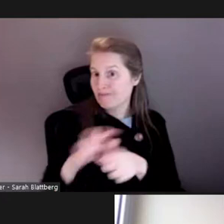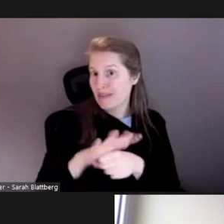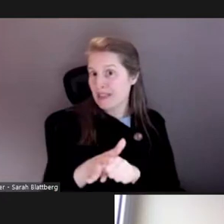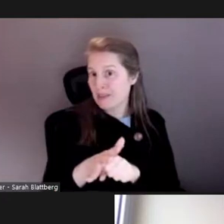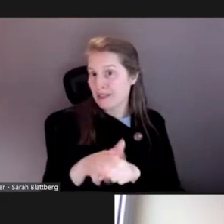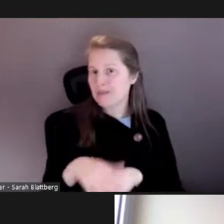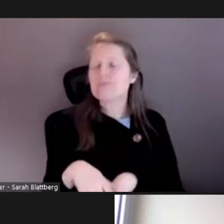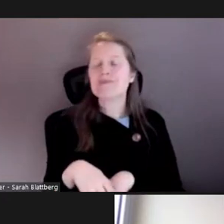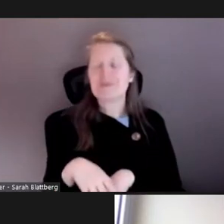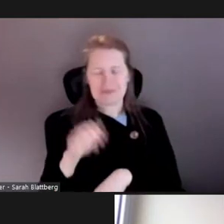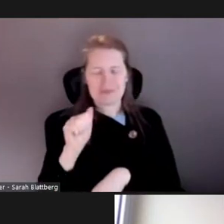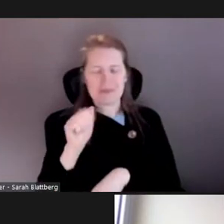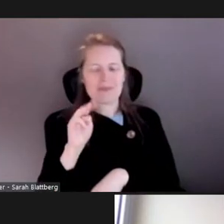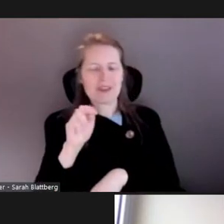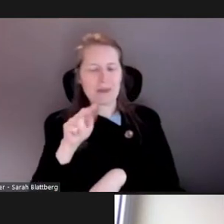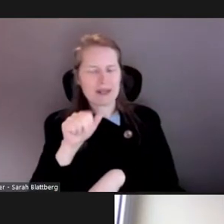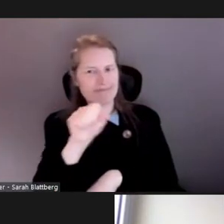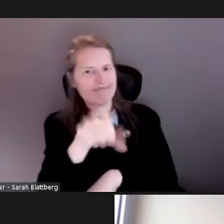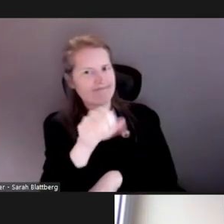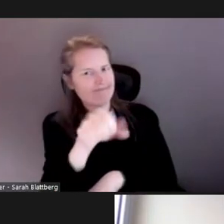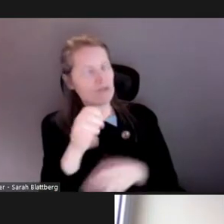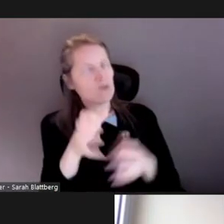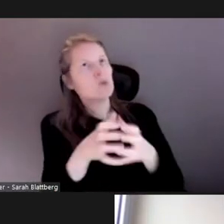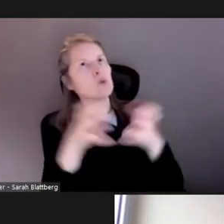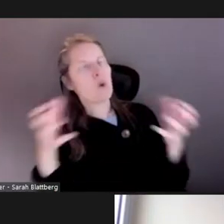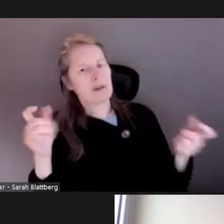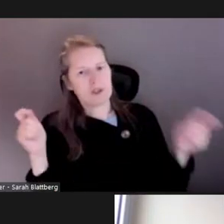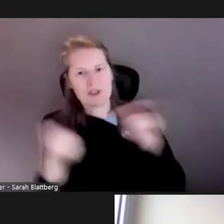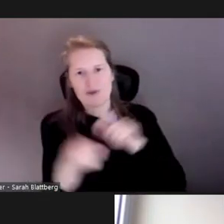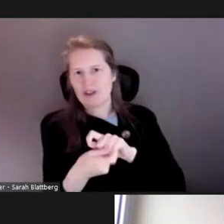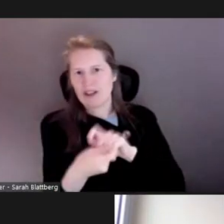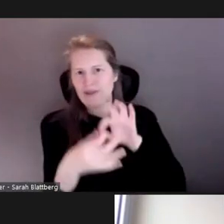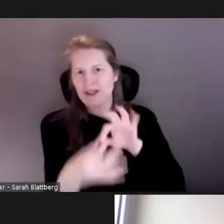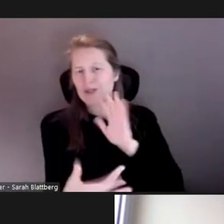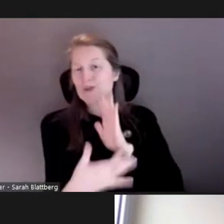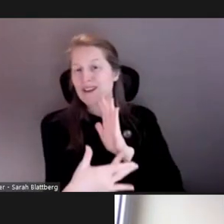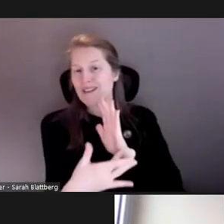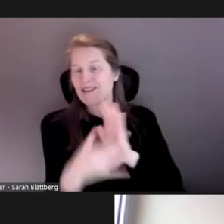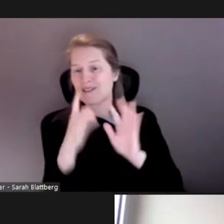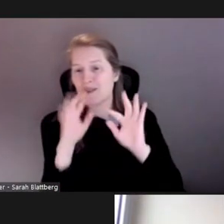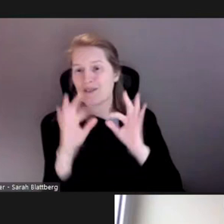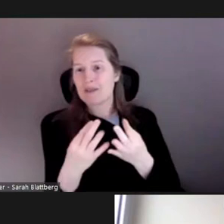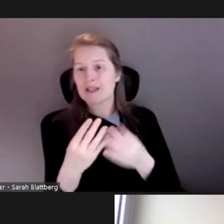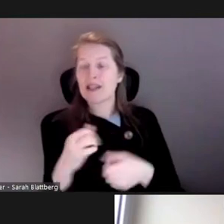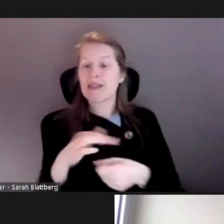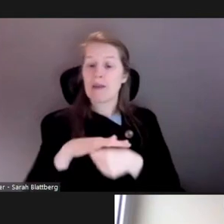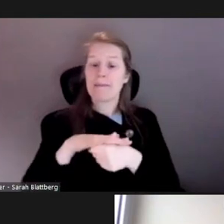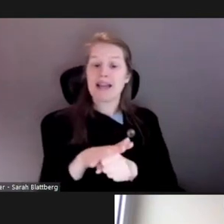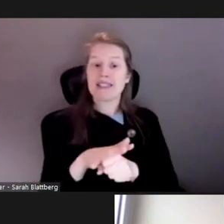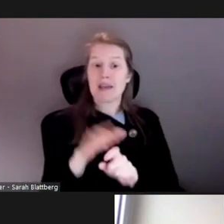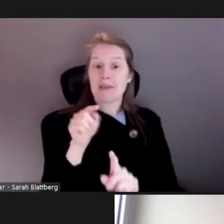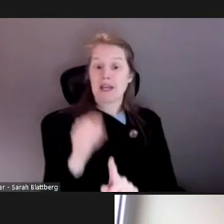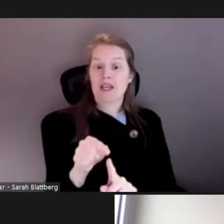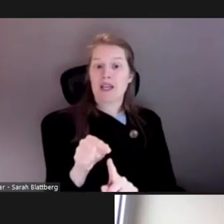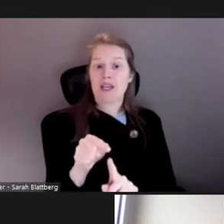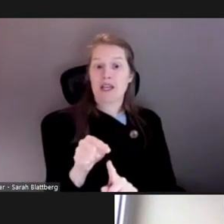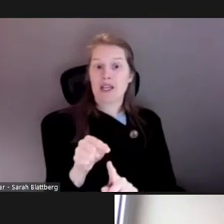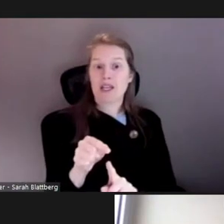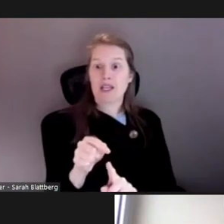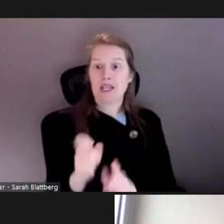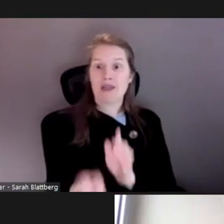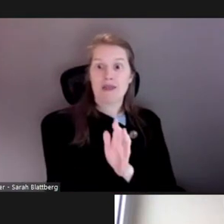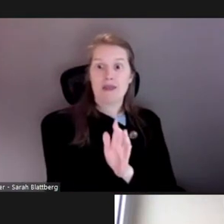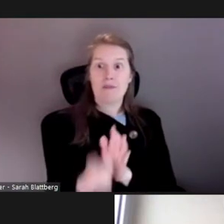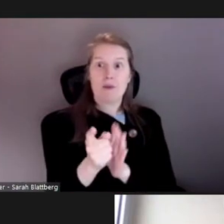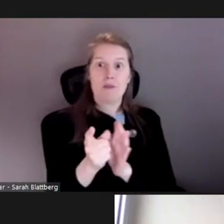Yes, so much has changed for families when it comes to technology. And I don't know that the pandemic's going to be the moment where, we've seen